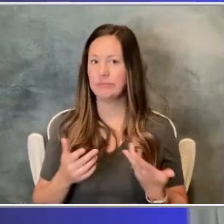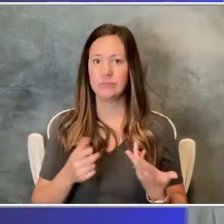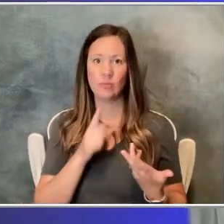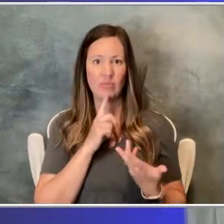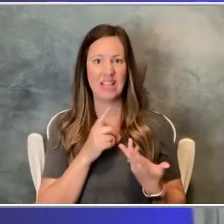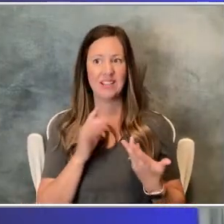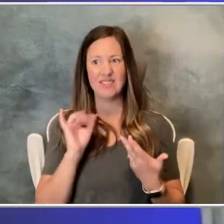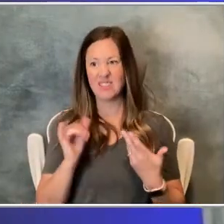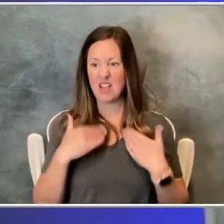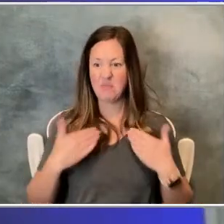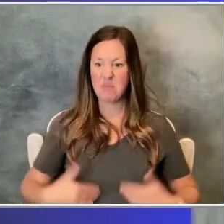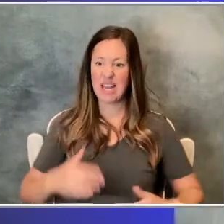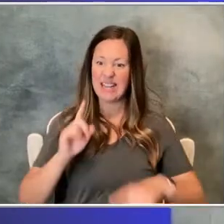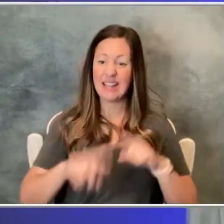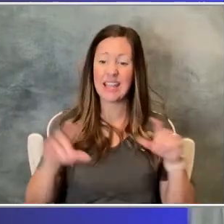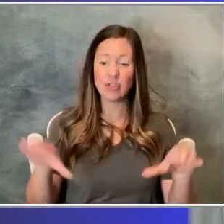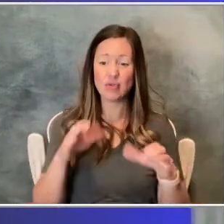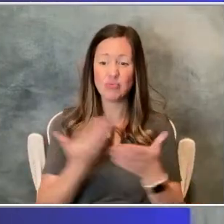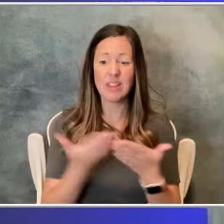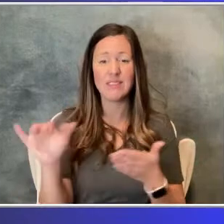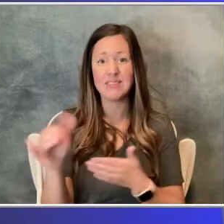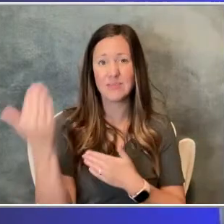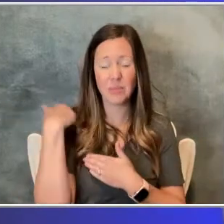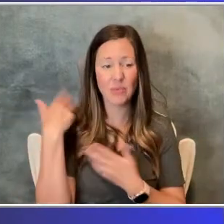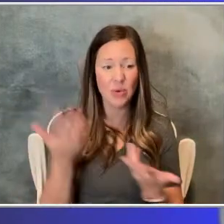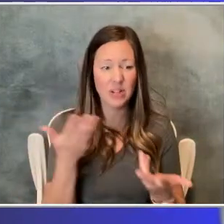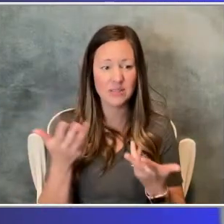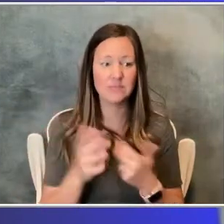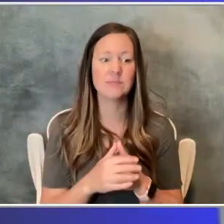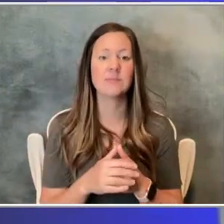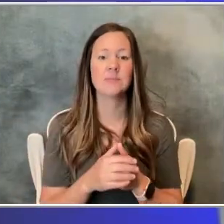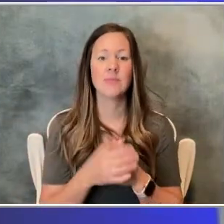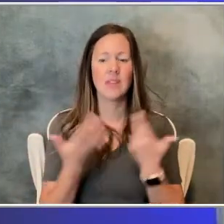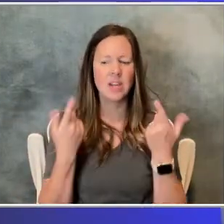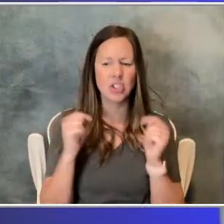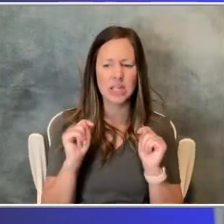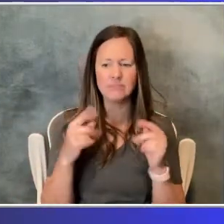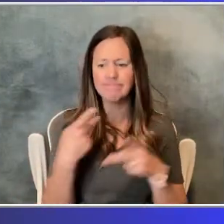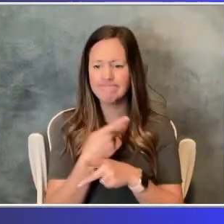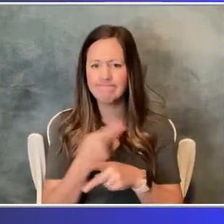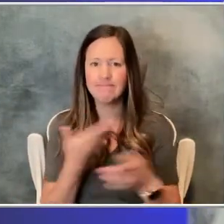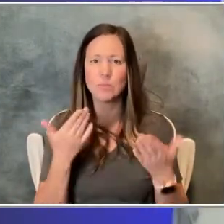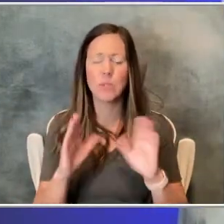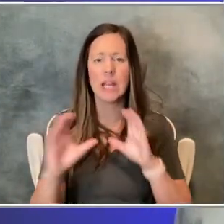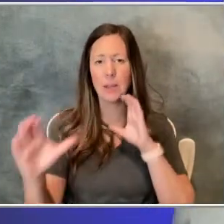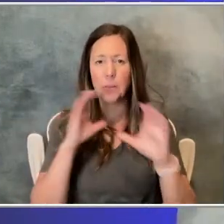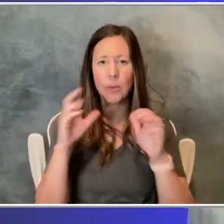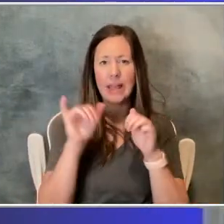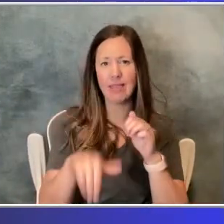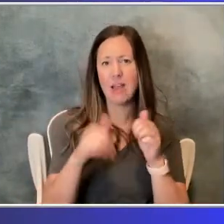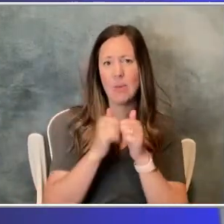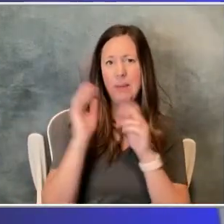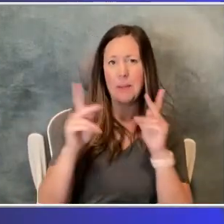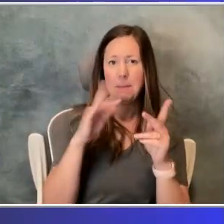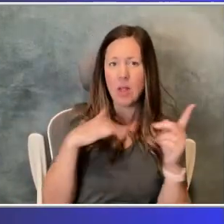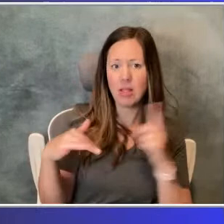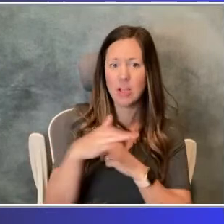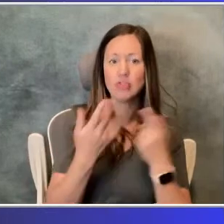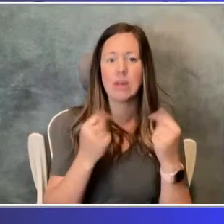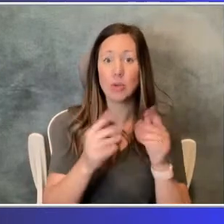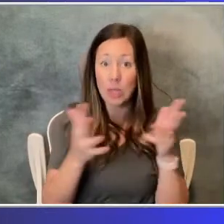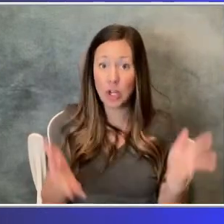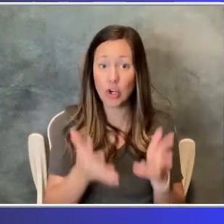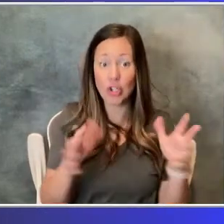able to do as much as it used to do, and trying to find a way to communicate that to the people around them that are trying to encourage them to do